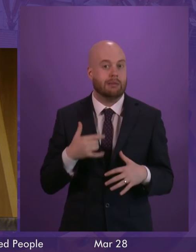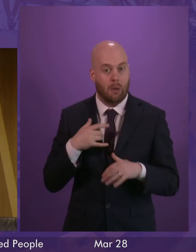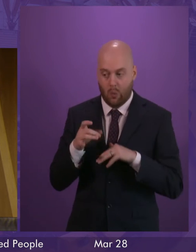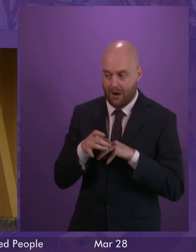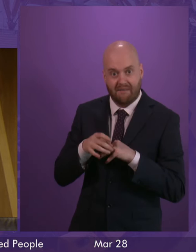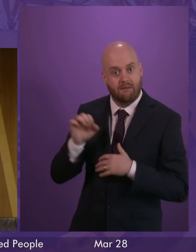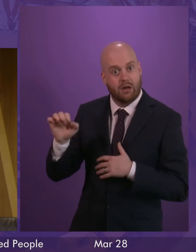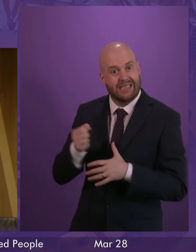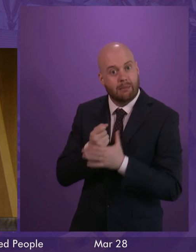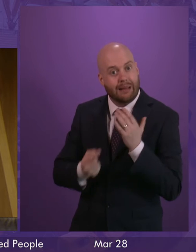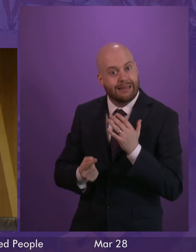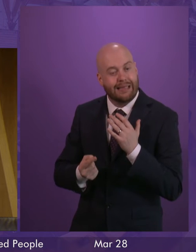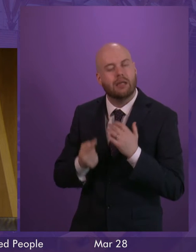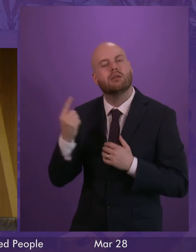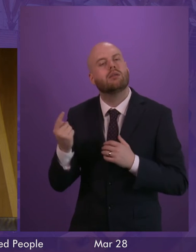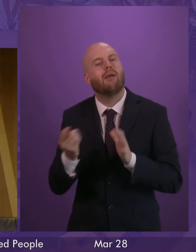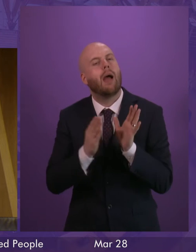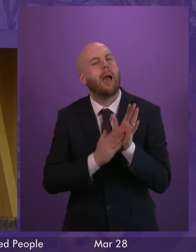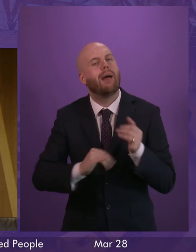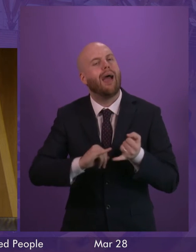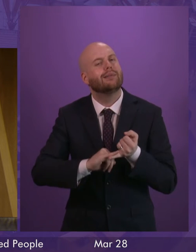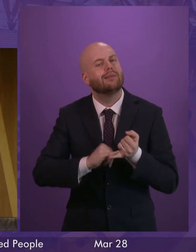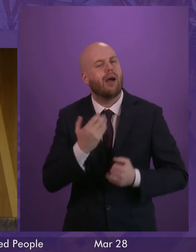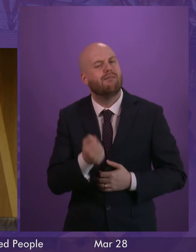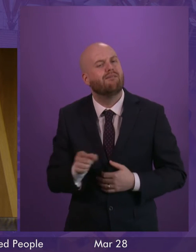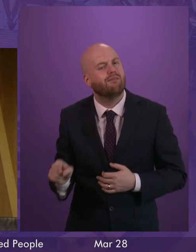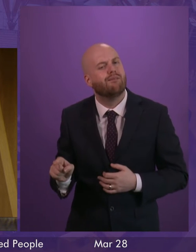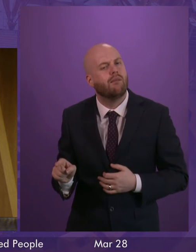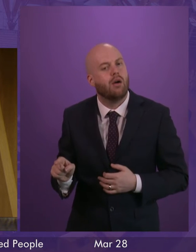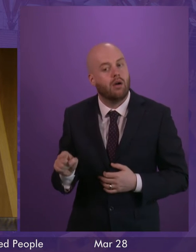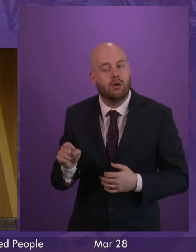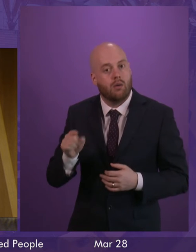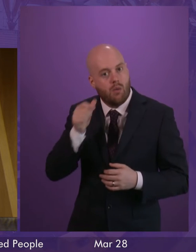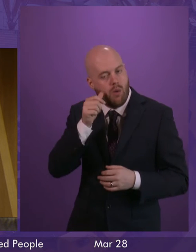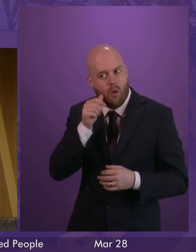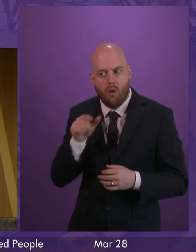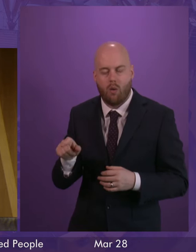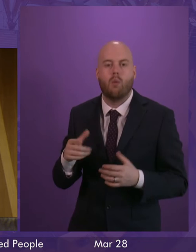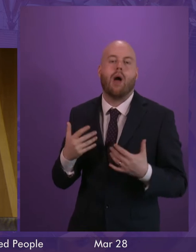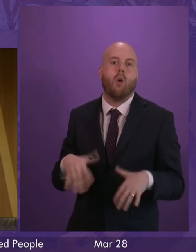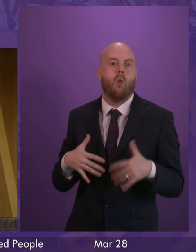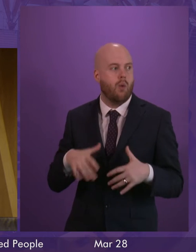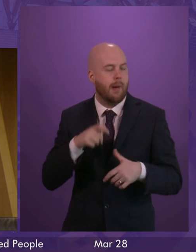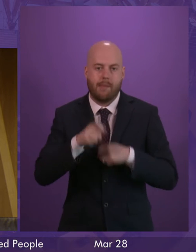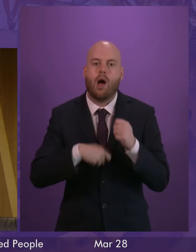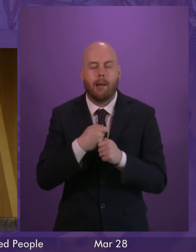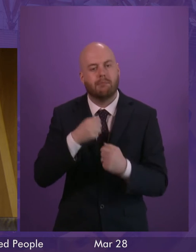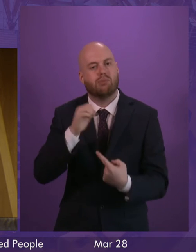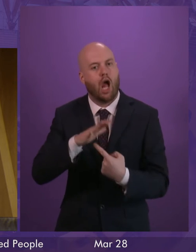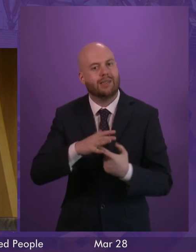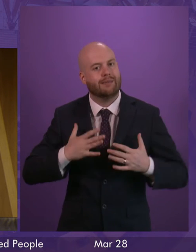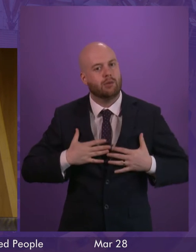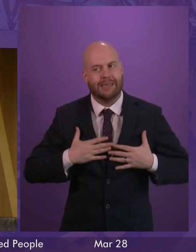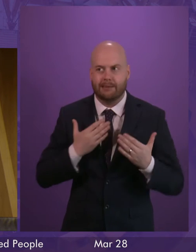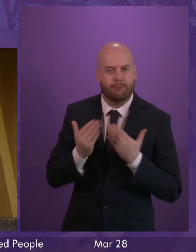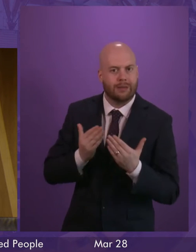of her marriage due to MS, multiple sclerosis, and all this has become a major priority for me. And it's funny when you